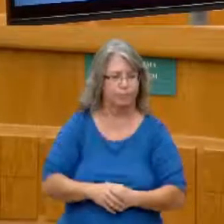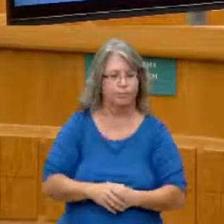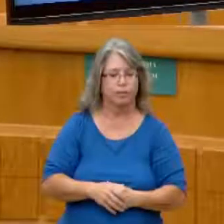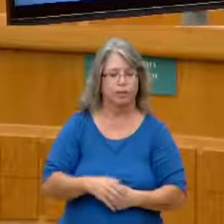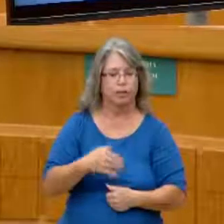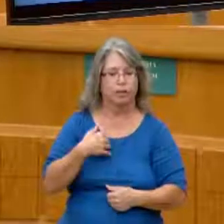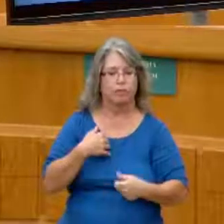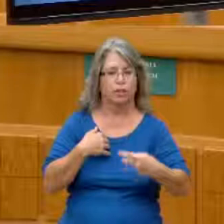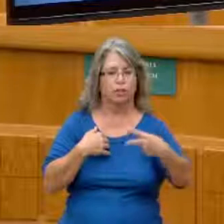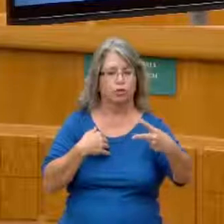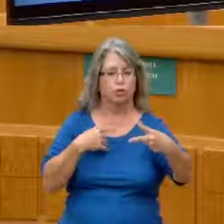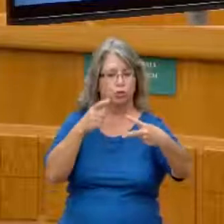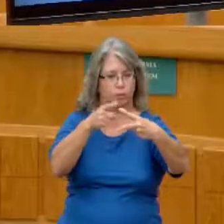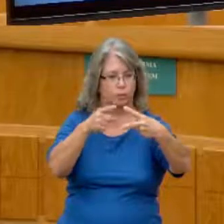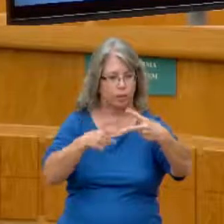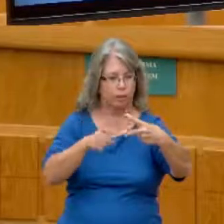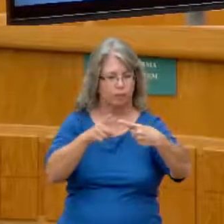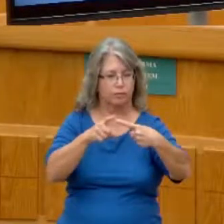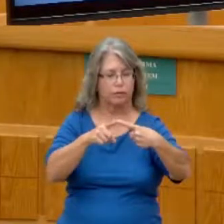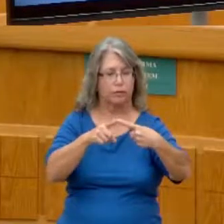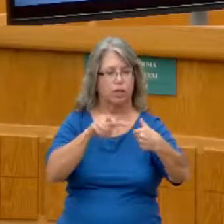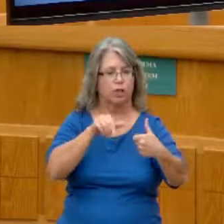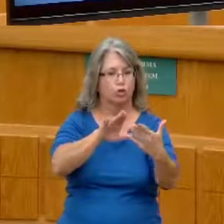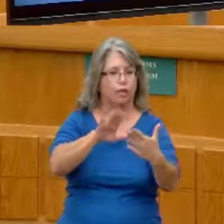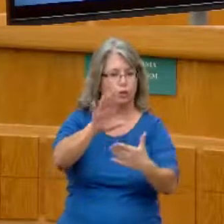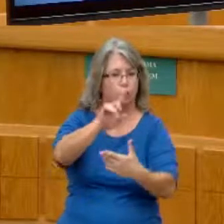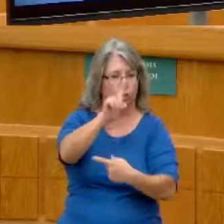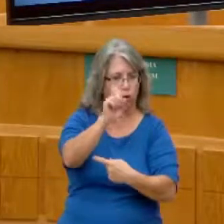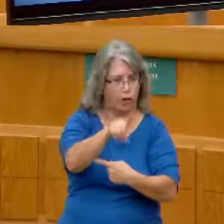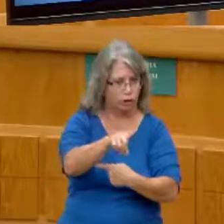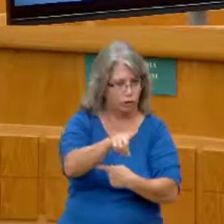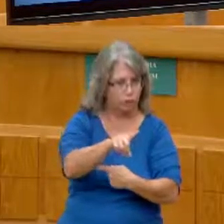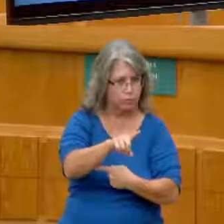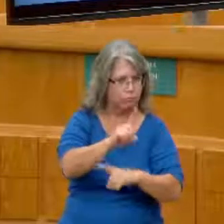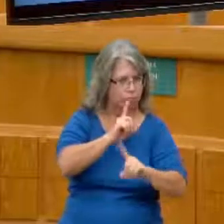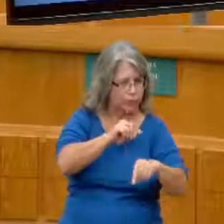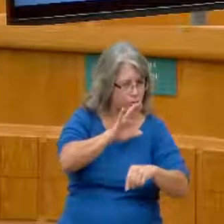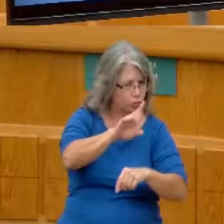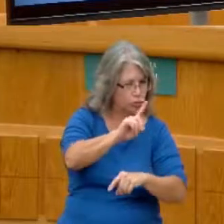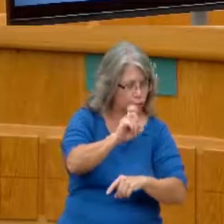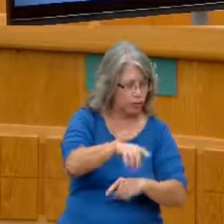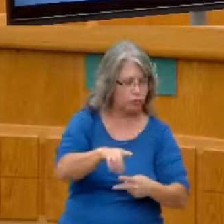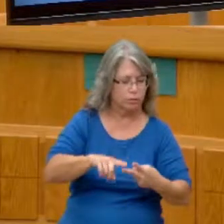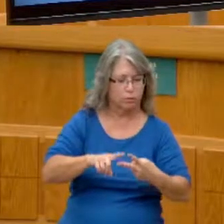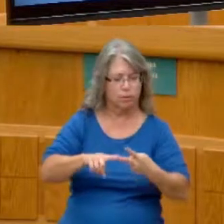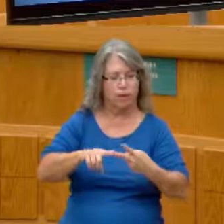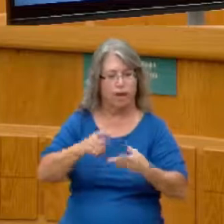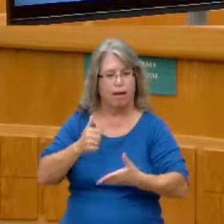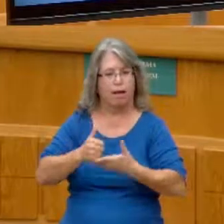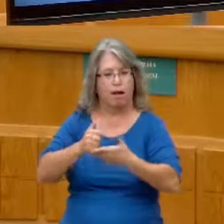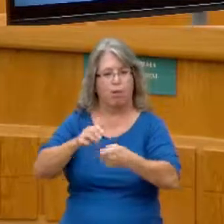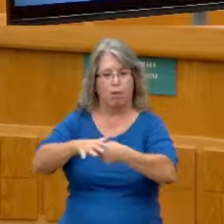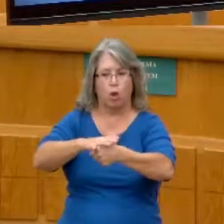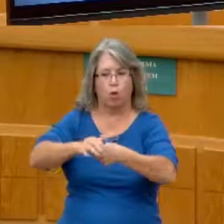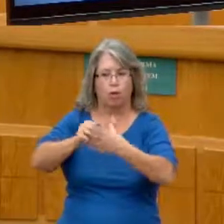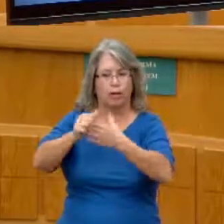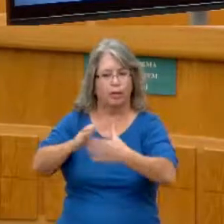our modeling team. The first is to address your questions, and the second is to help local leaders make good decisions.